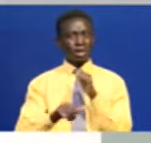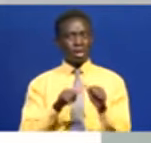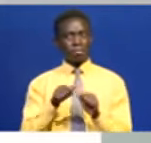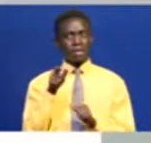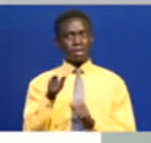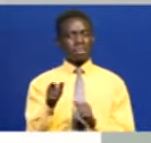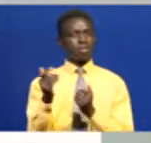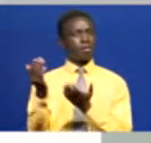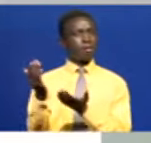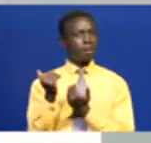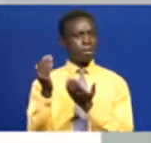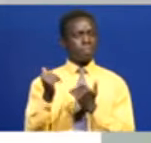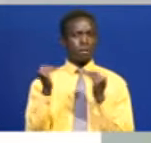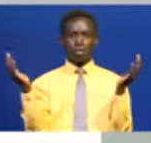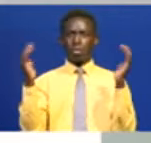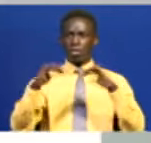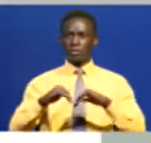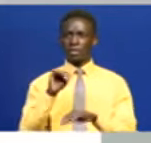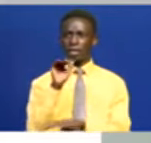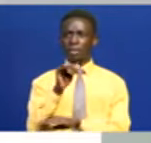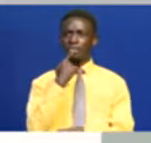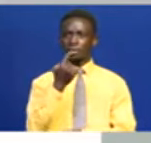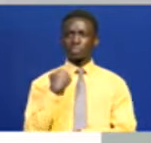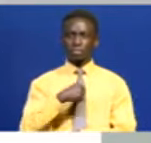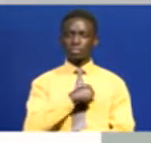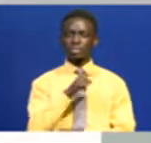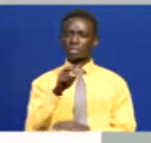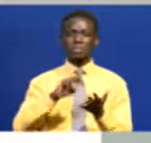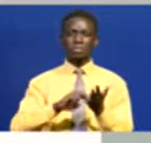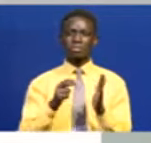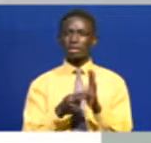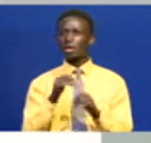upcoming conference. Tell us what it's going to be all about.